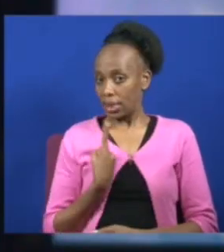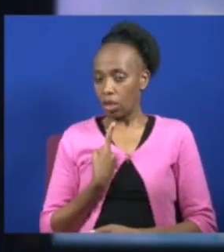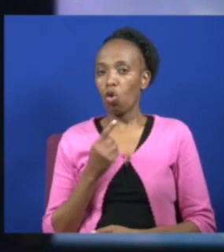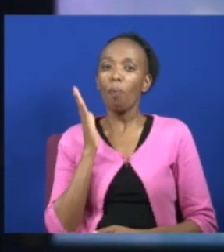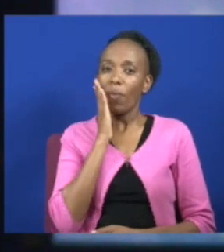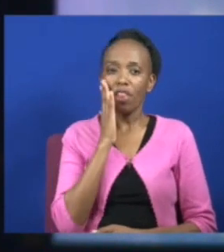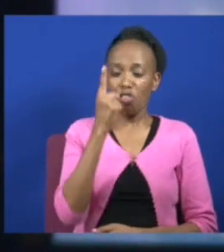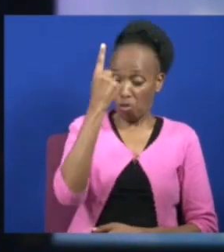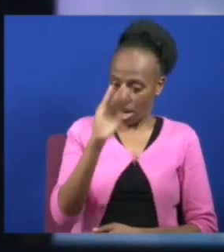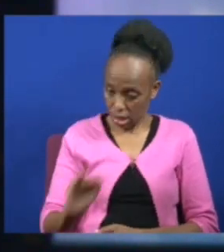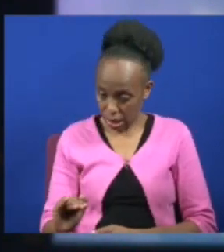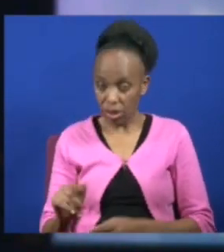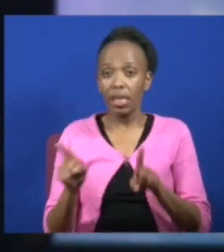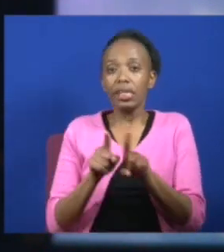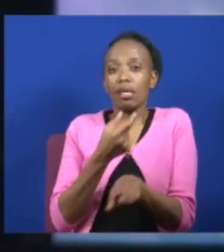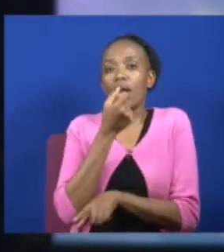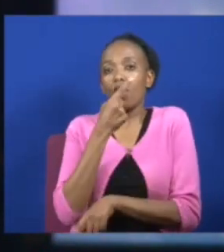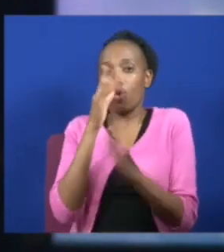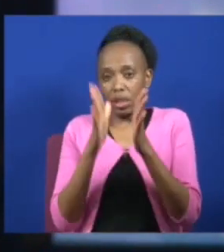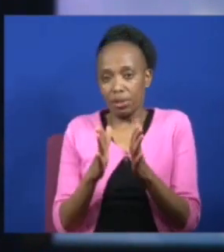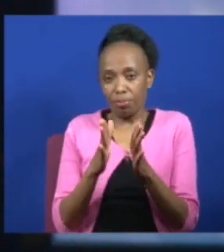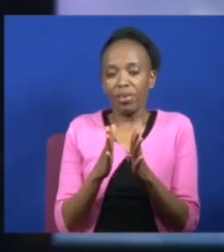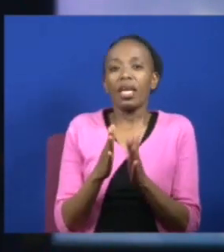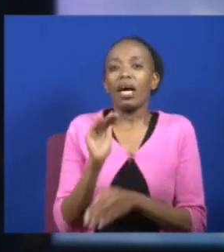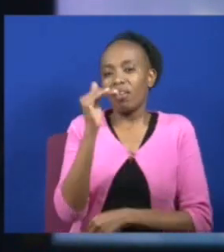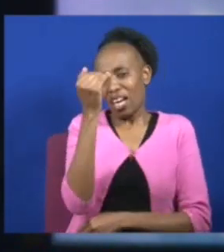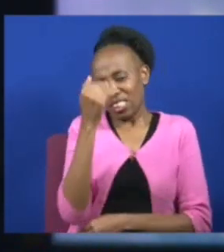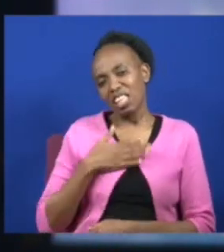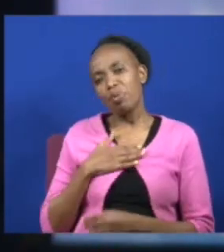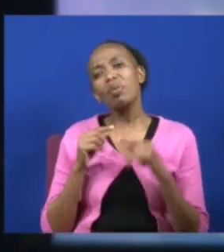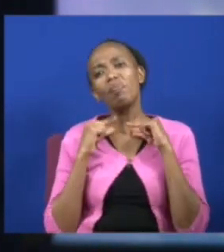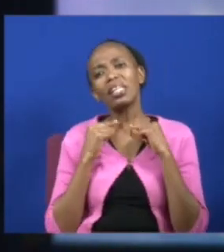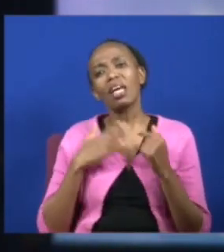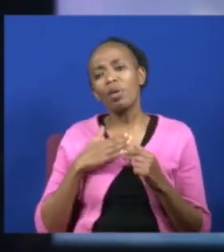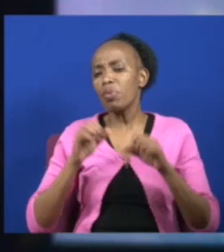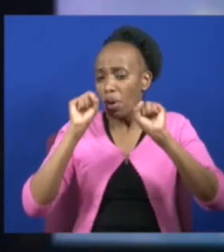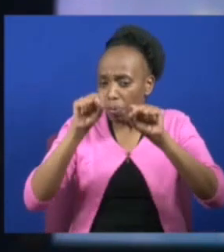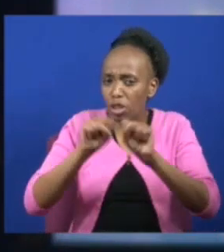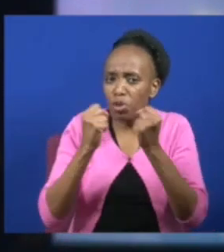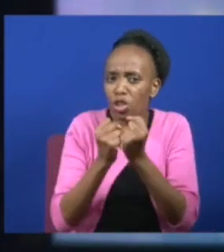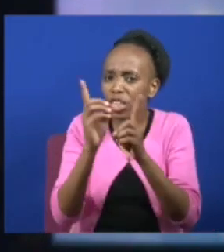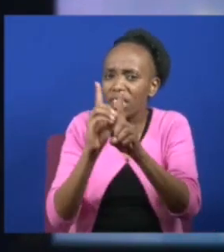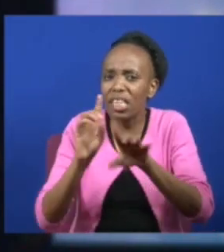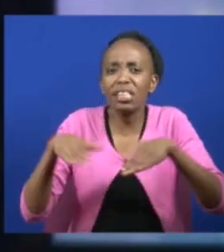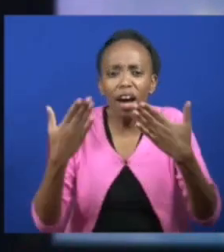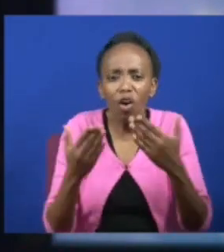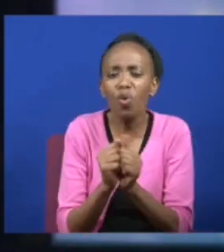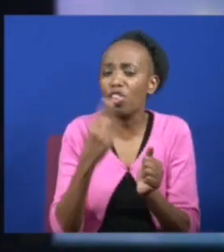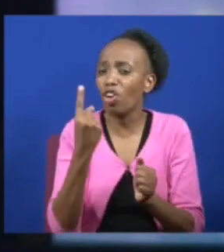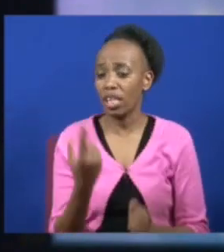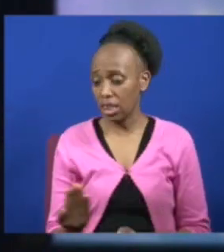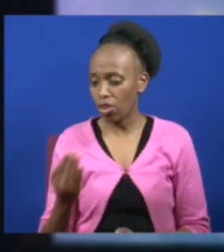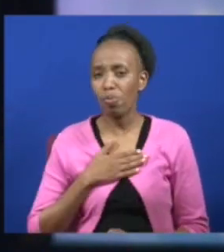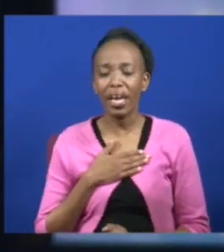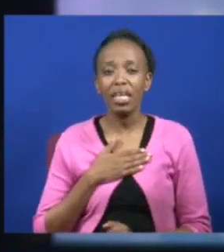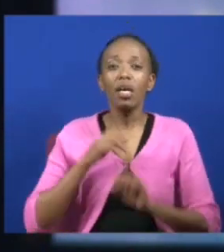mother of one, and she's a medical person. And she was asking me, Pastor, how do I social distance with my only child?